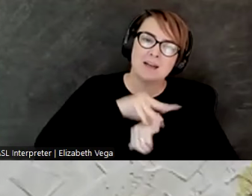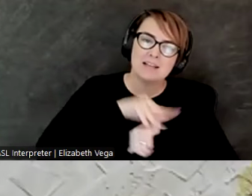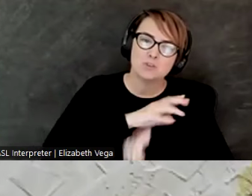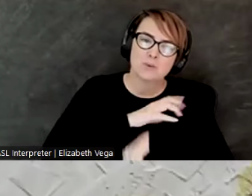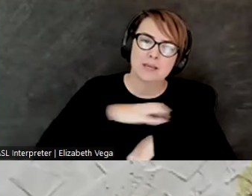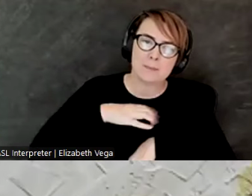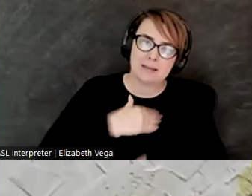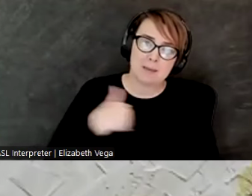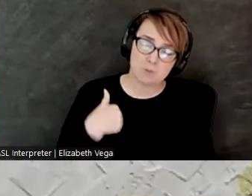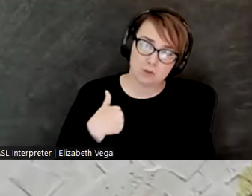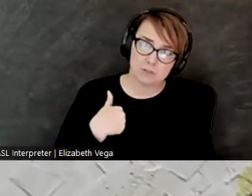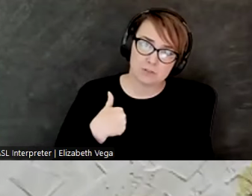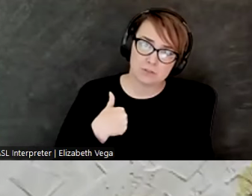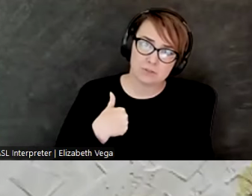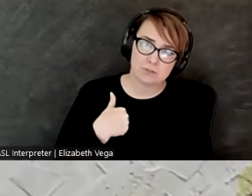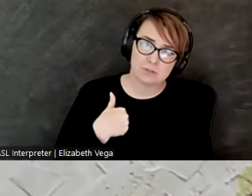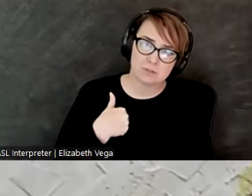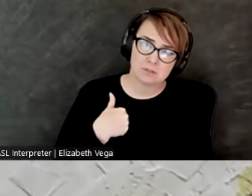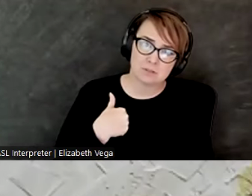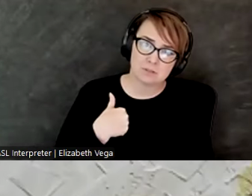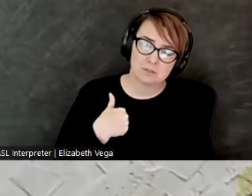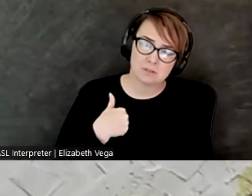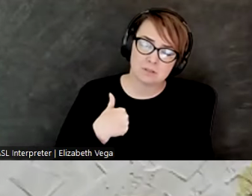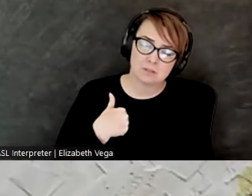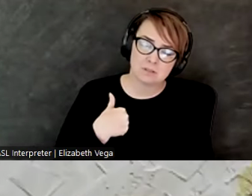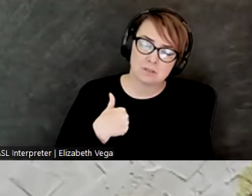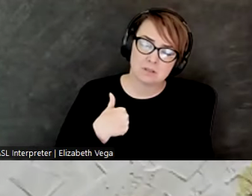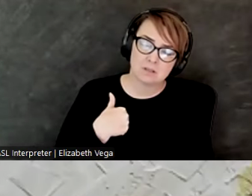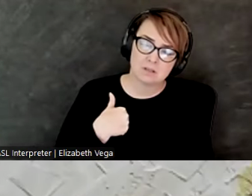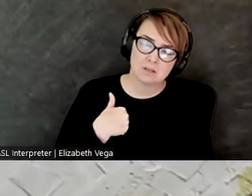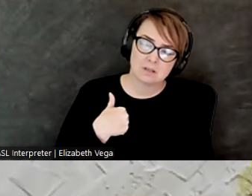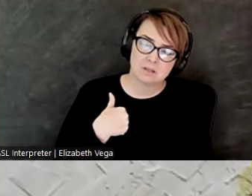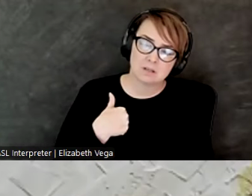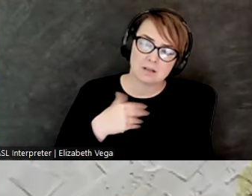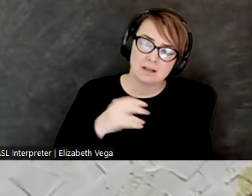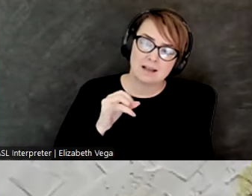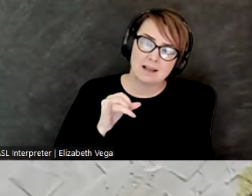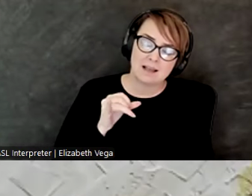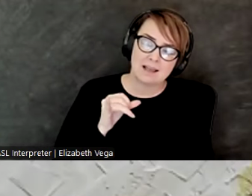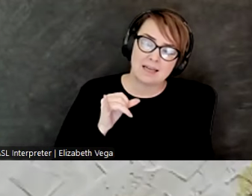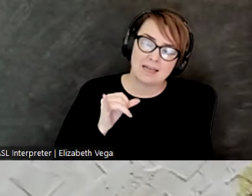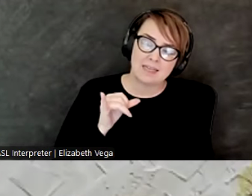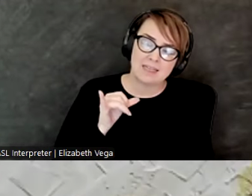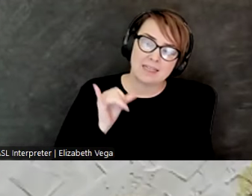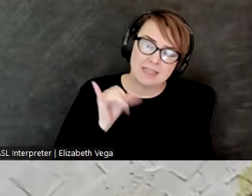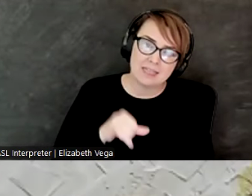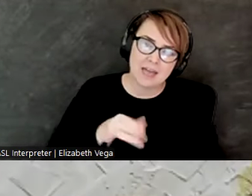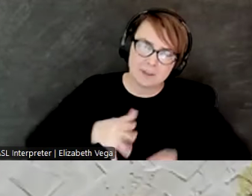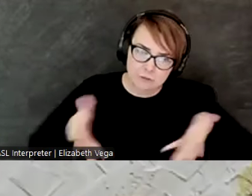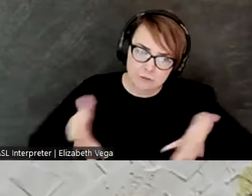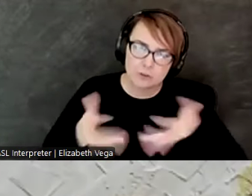members furthering the work of the whole committee. Why wouldn't